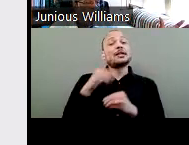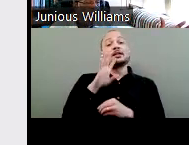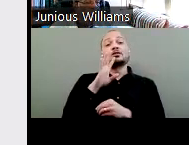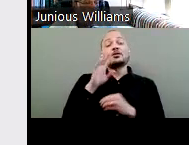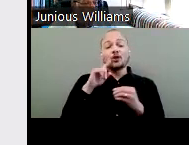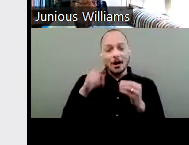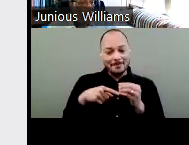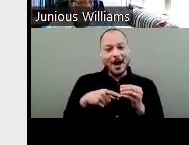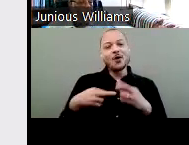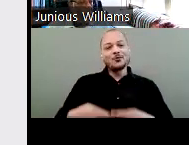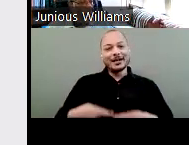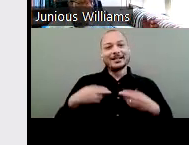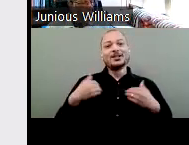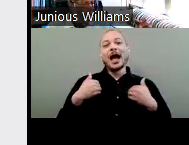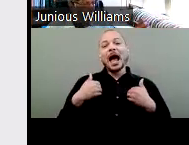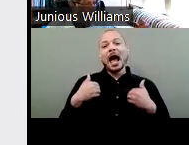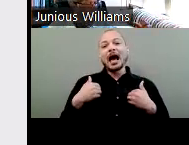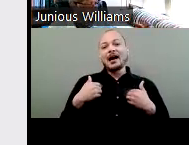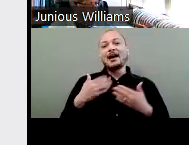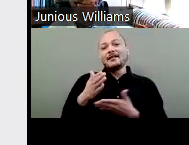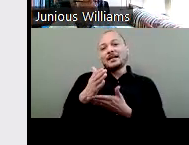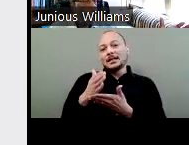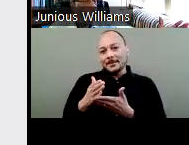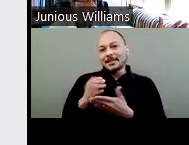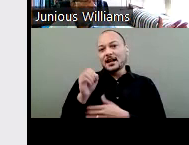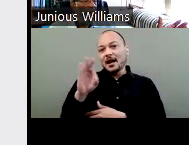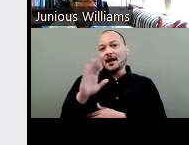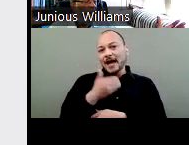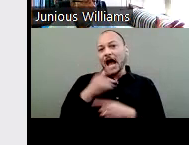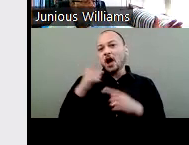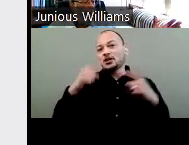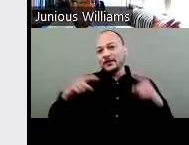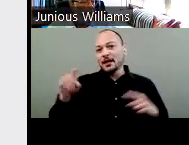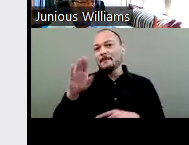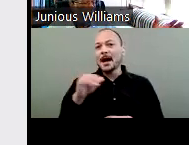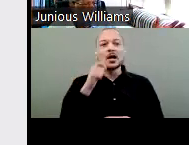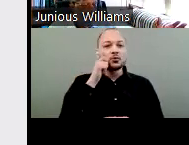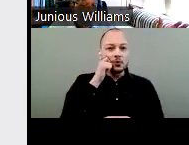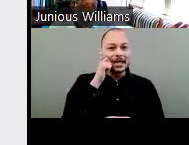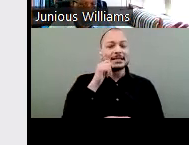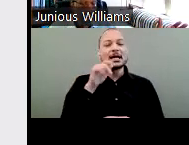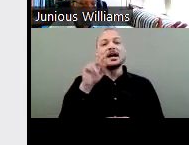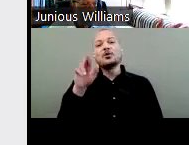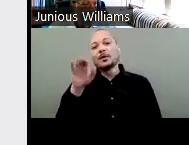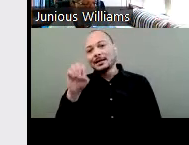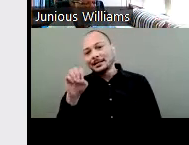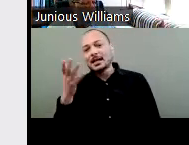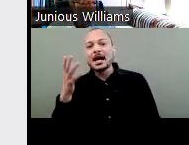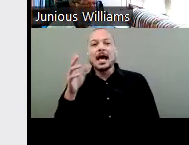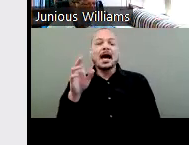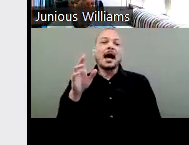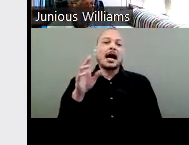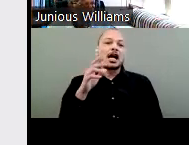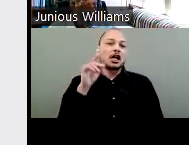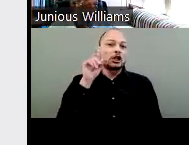you have a dimension of our diversity by race and ethnicity and gender. Someone in